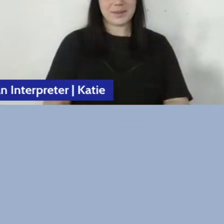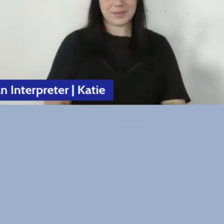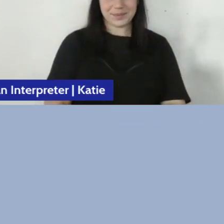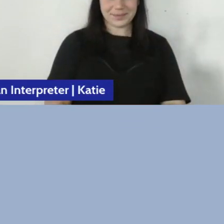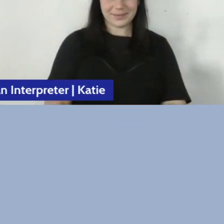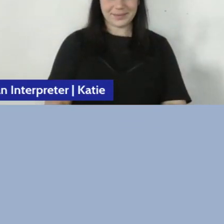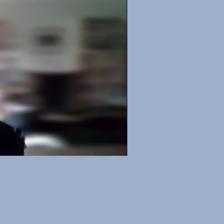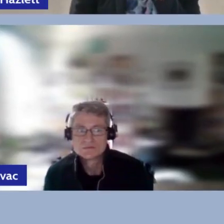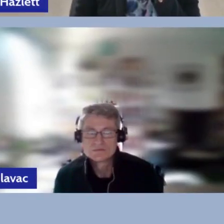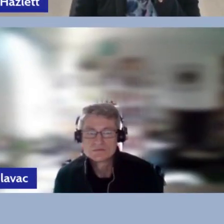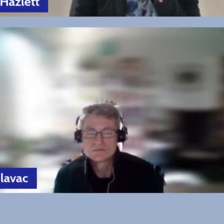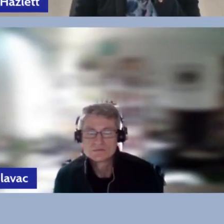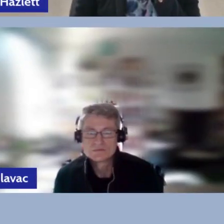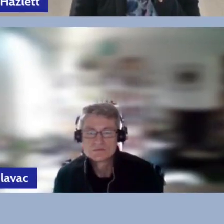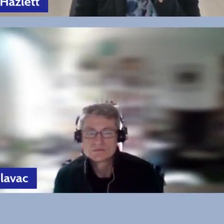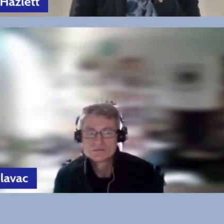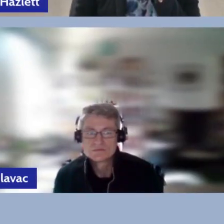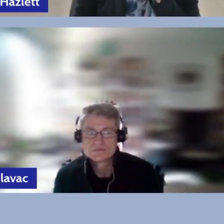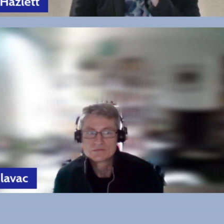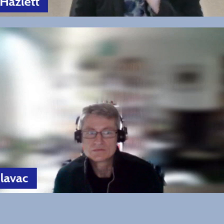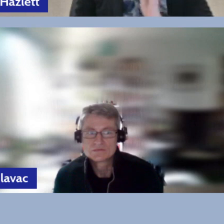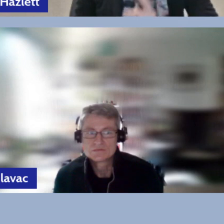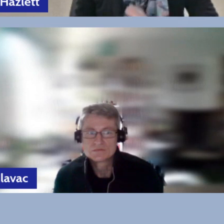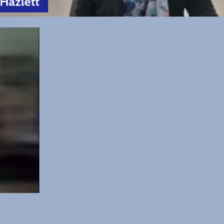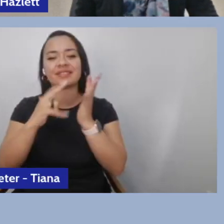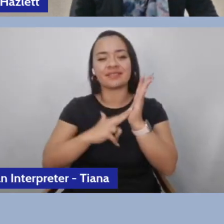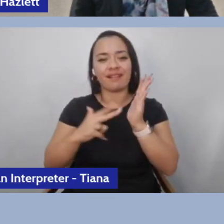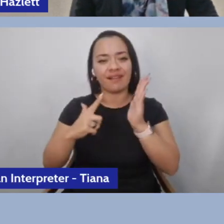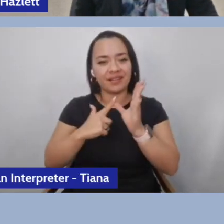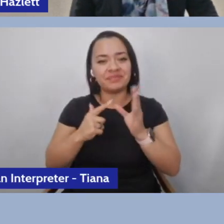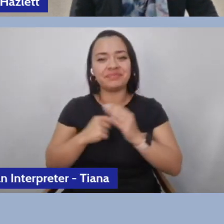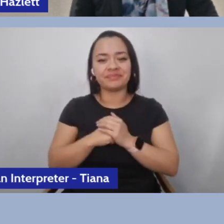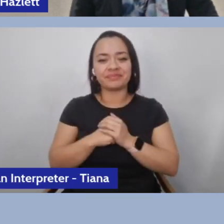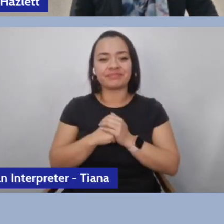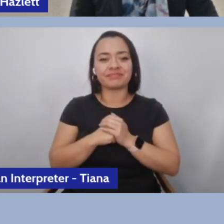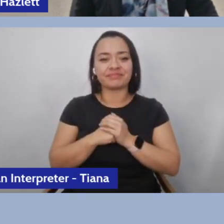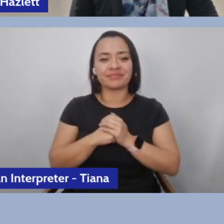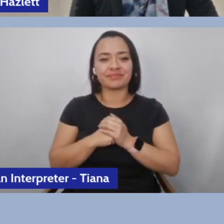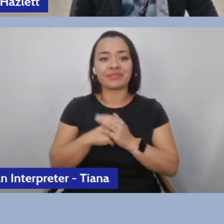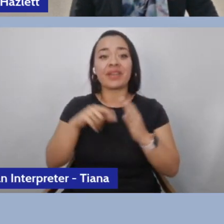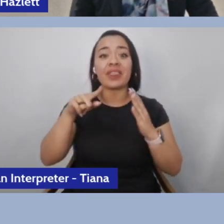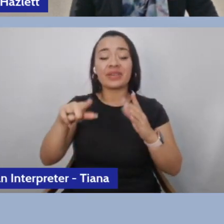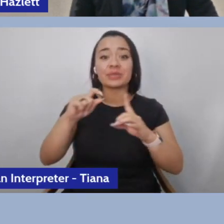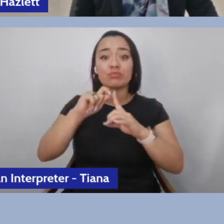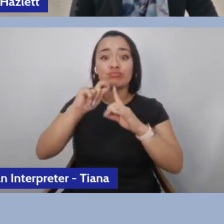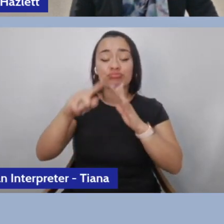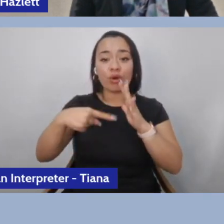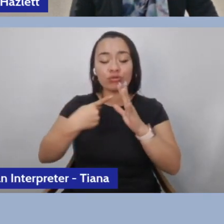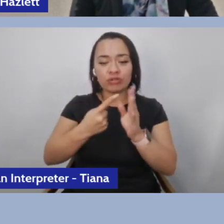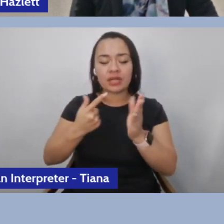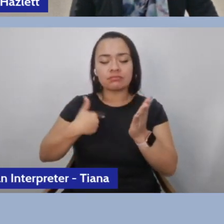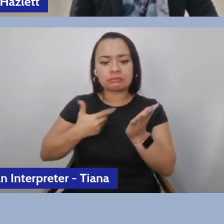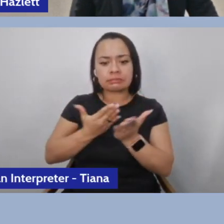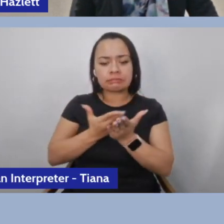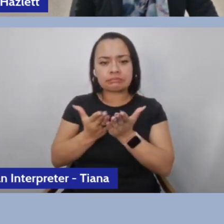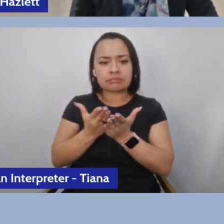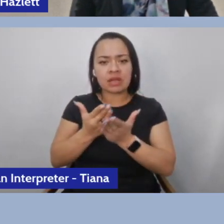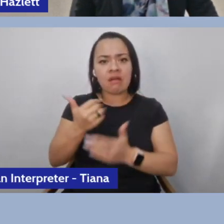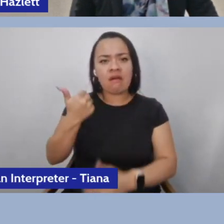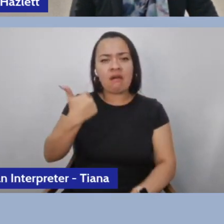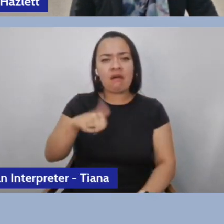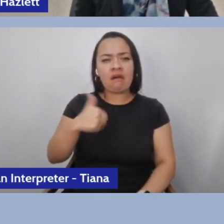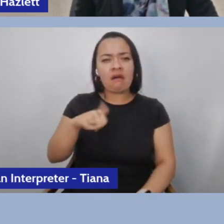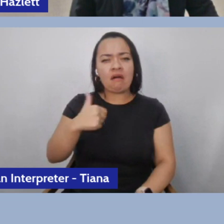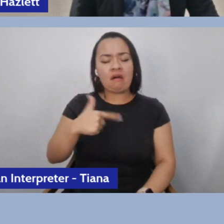Thanks so much, Vesna. Through this project, I've grown in respect, I think, for what interpreters do, and